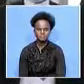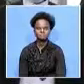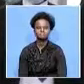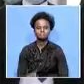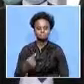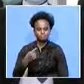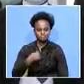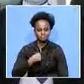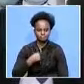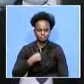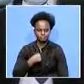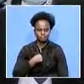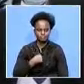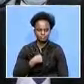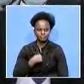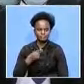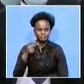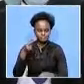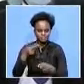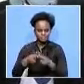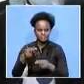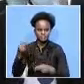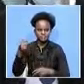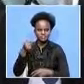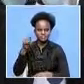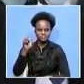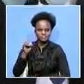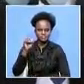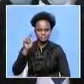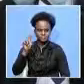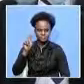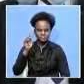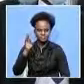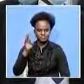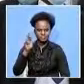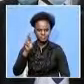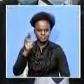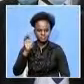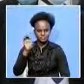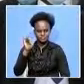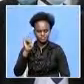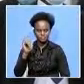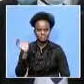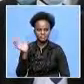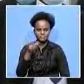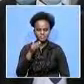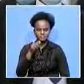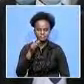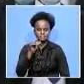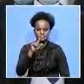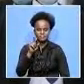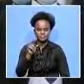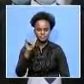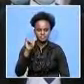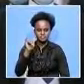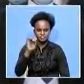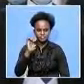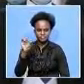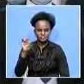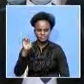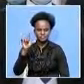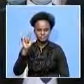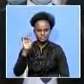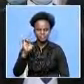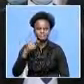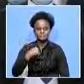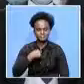I, Geoffrey Chongoziele, do swear that I'll be faithful and bear